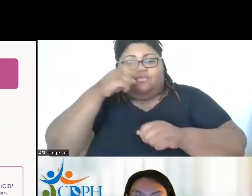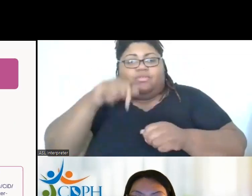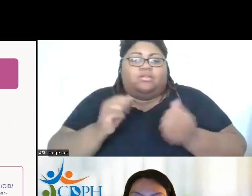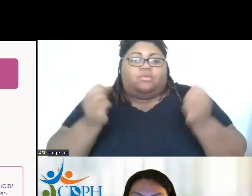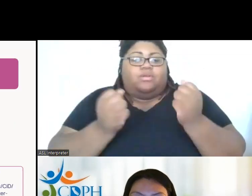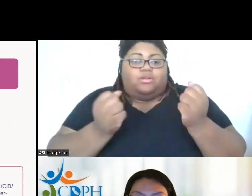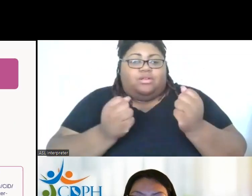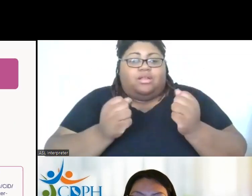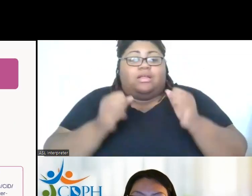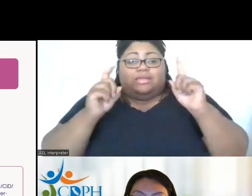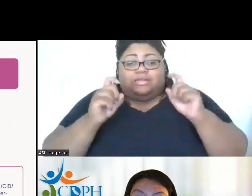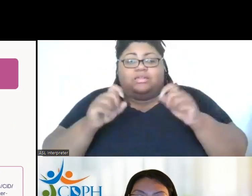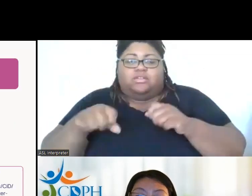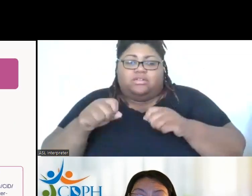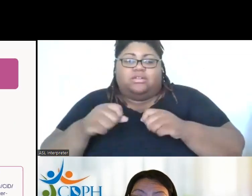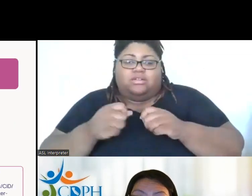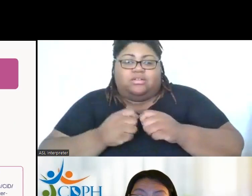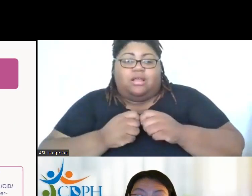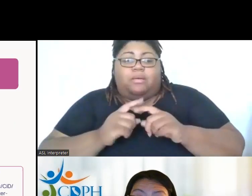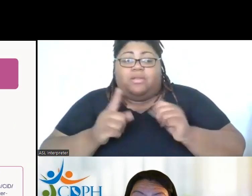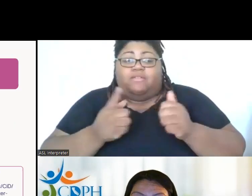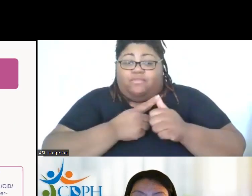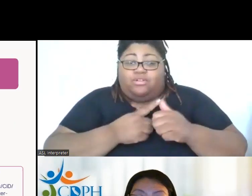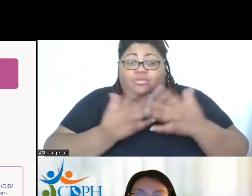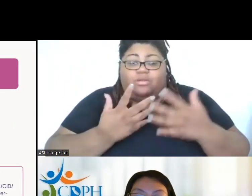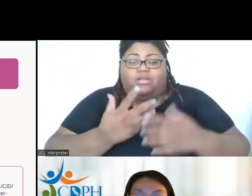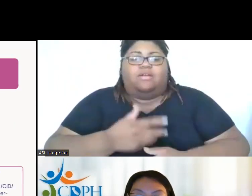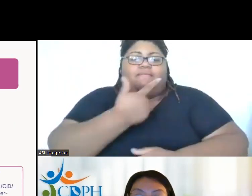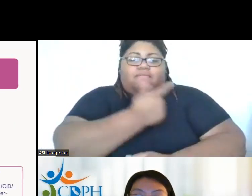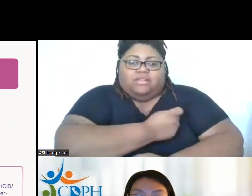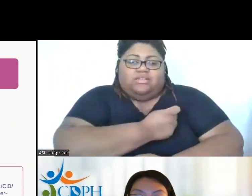really first line of defense is vaccination and boosting.